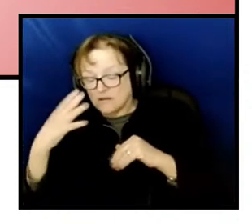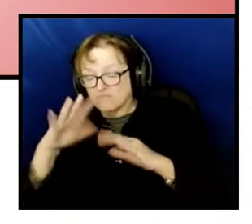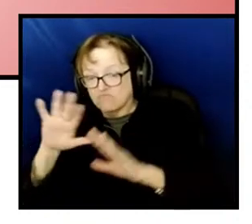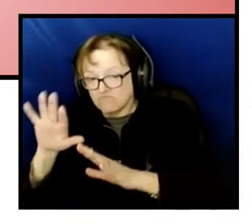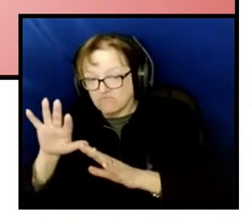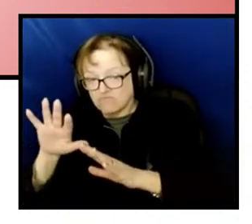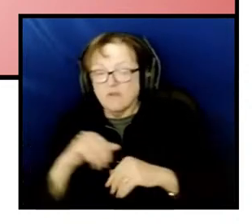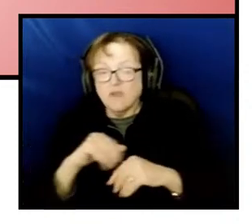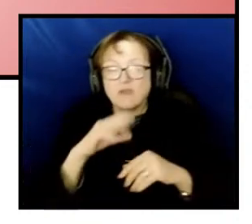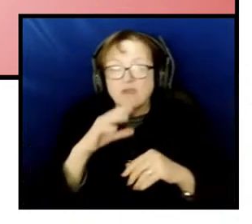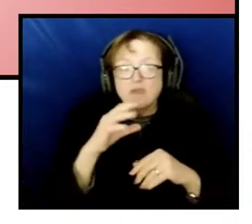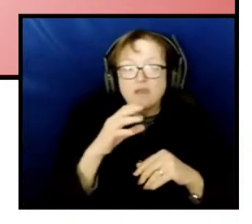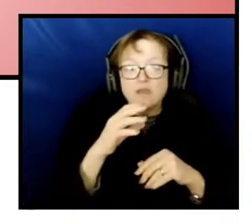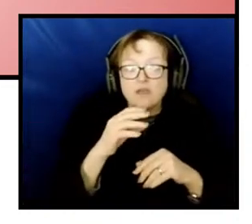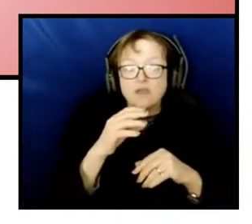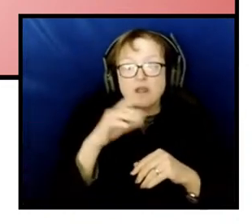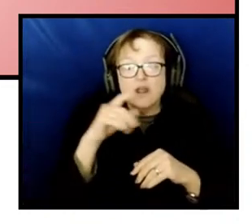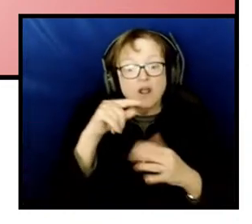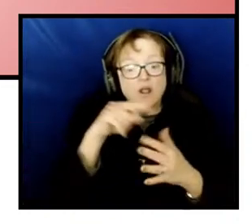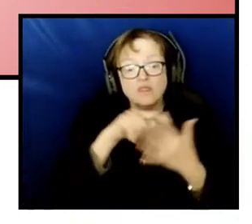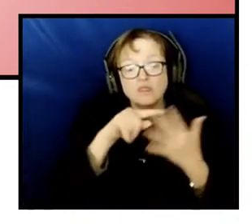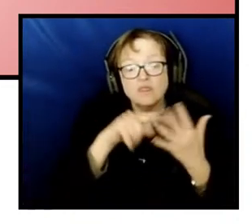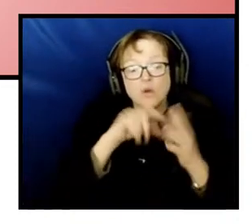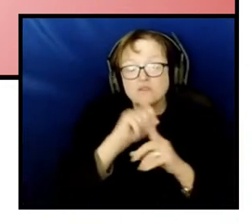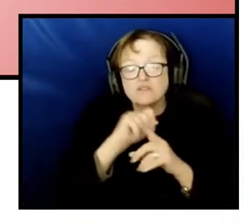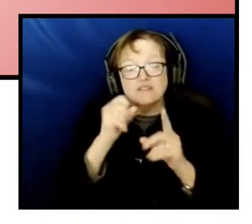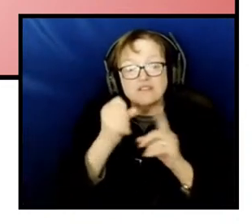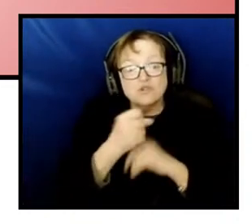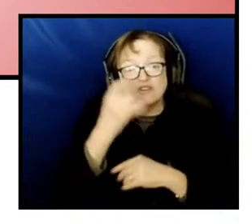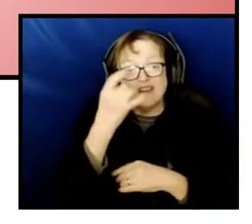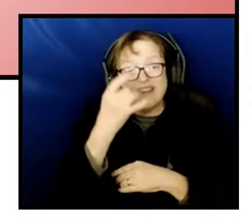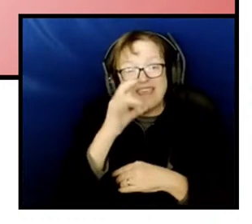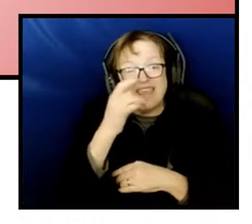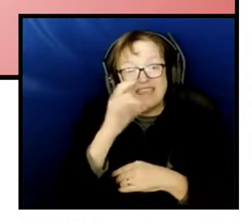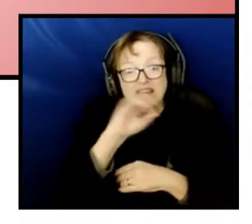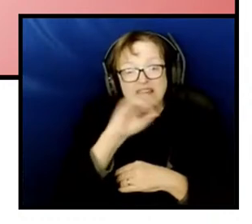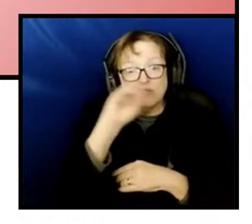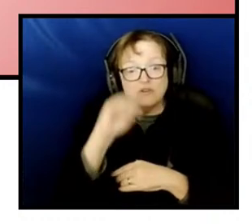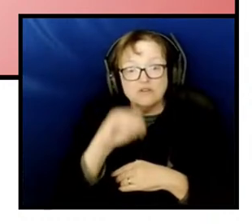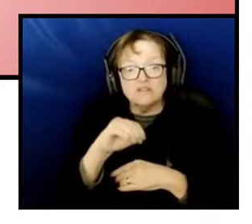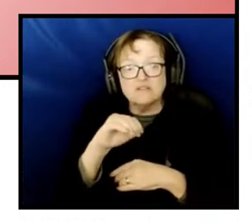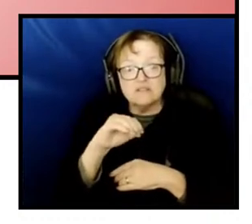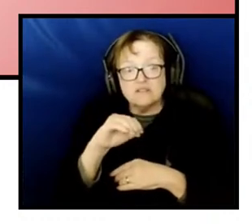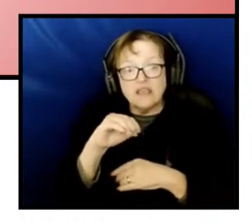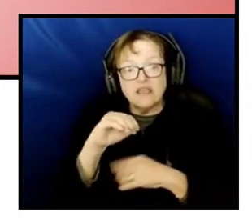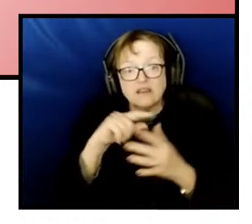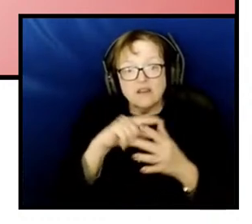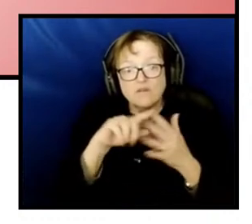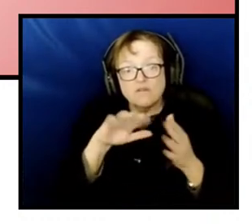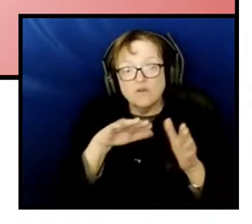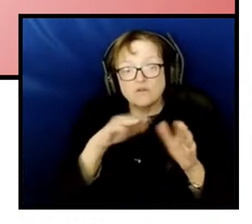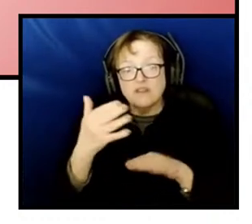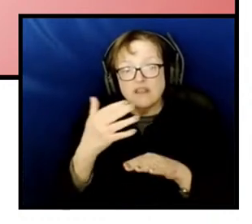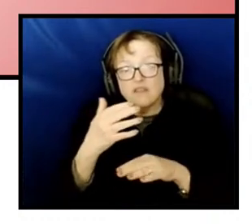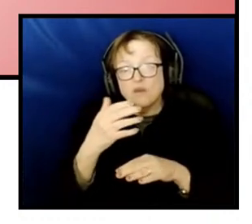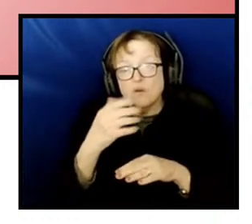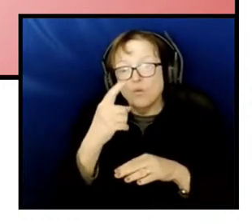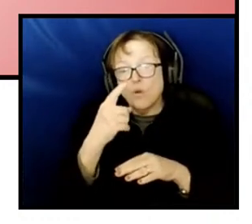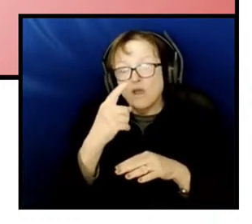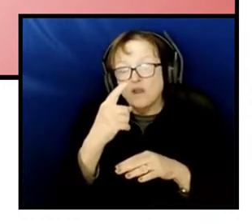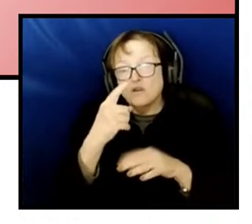in those situations, 18% of those deaths happen 1 to 6 days